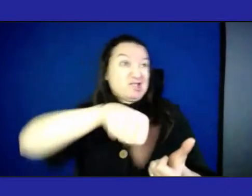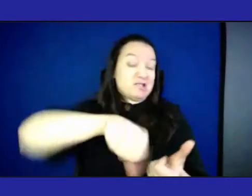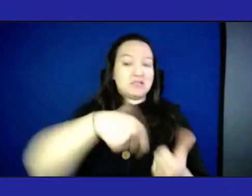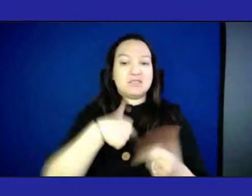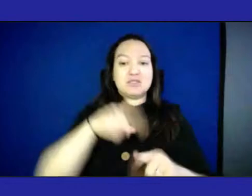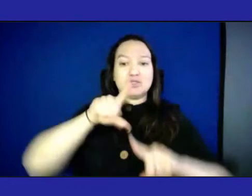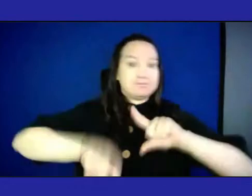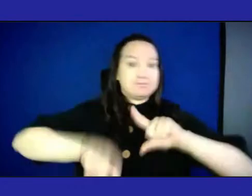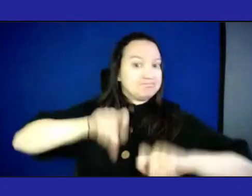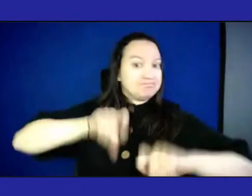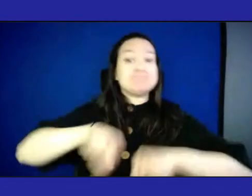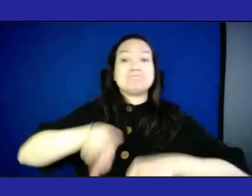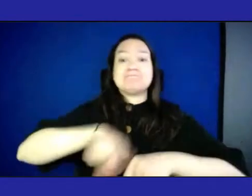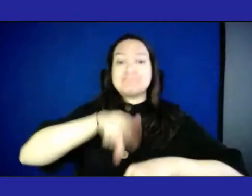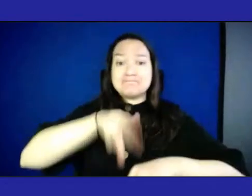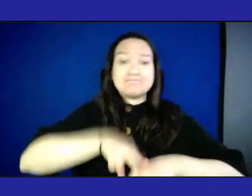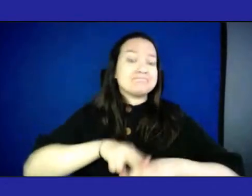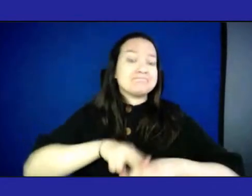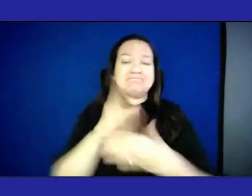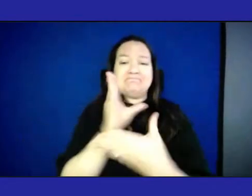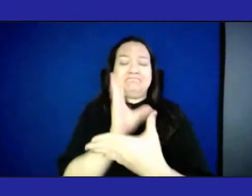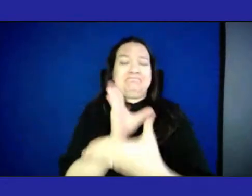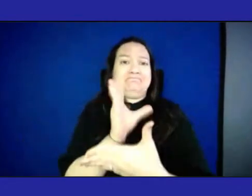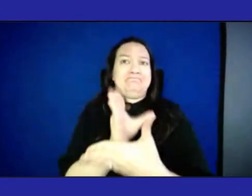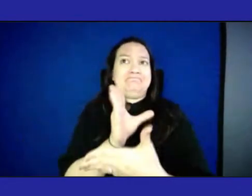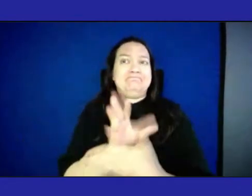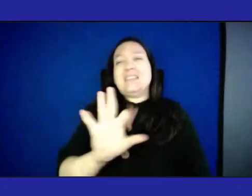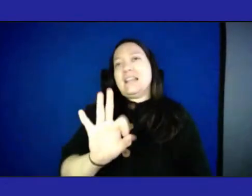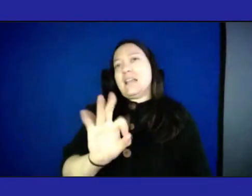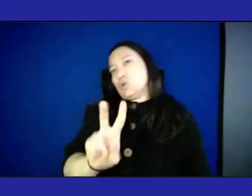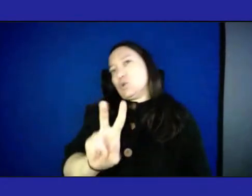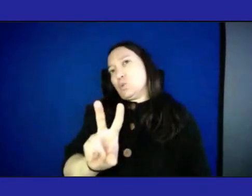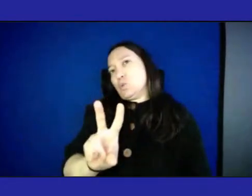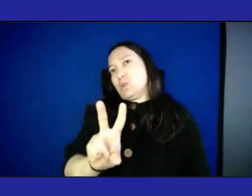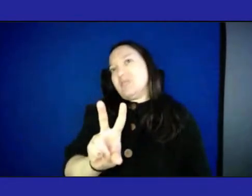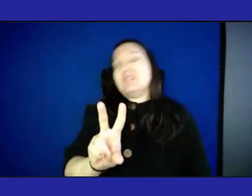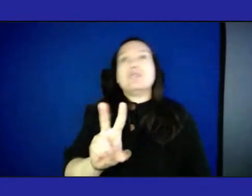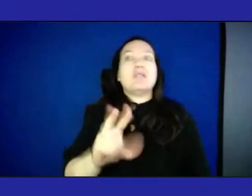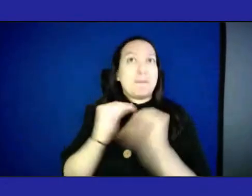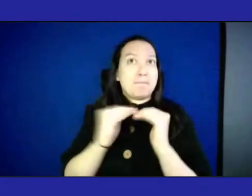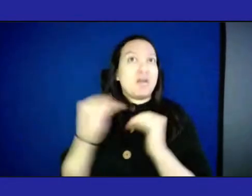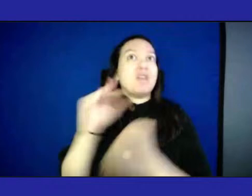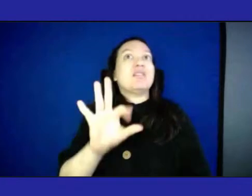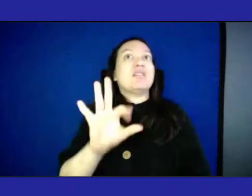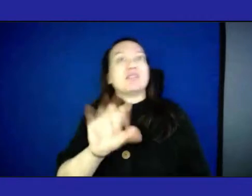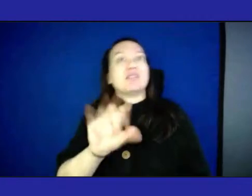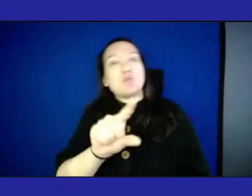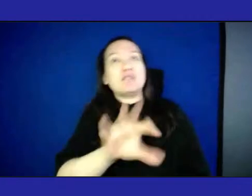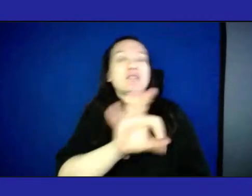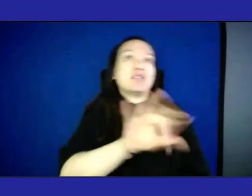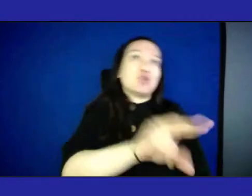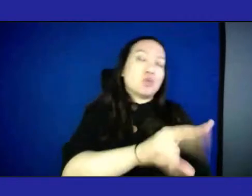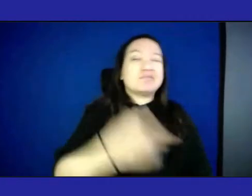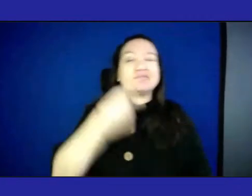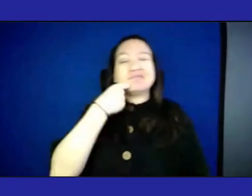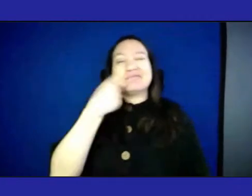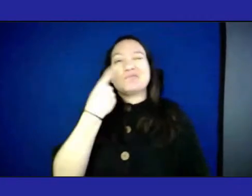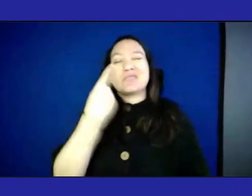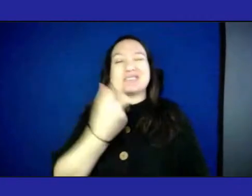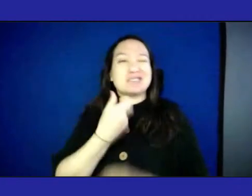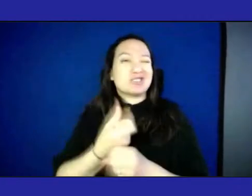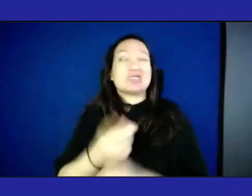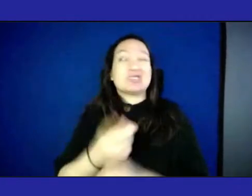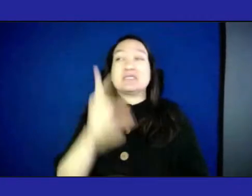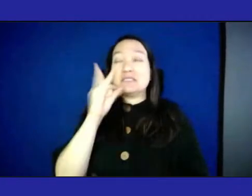The national, we're right around 92. We have stayed above 91 and 92 for the last year. You can see each